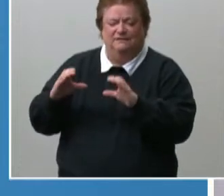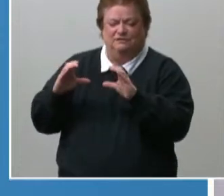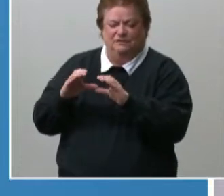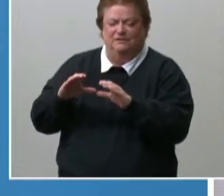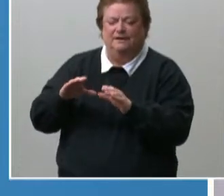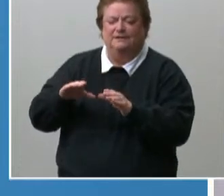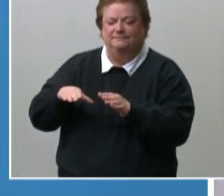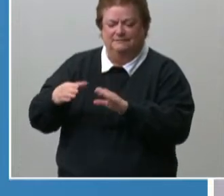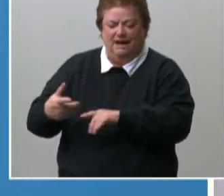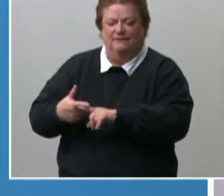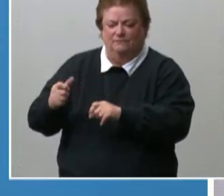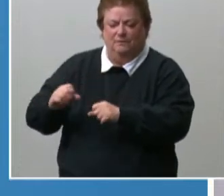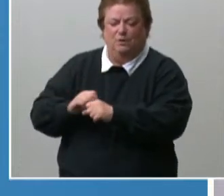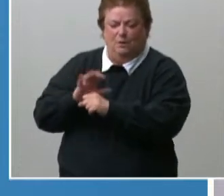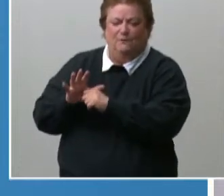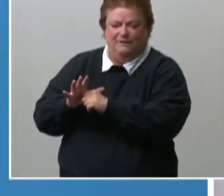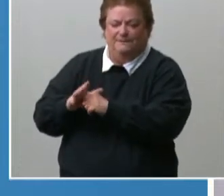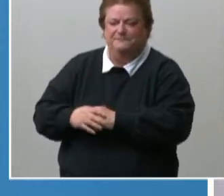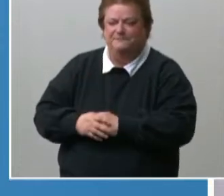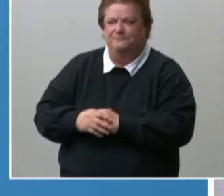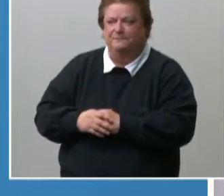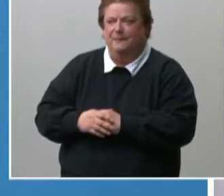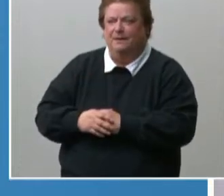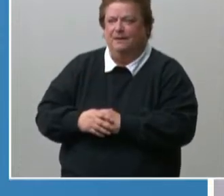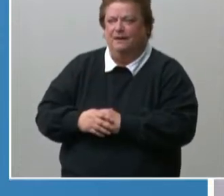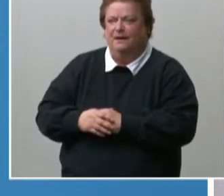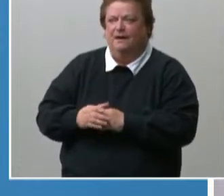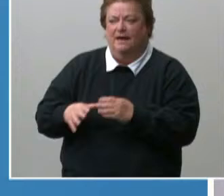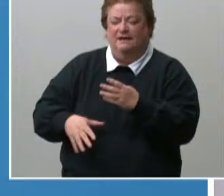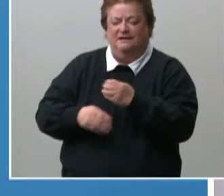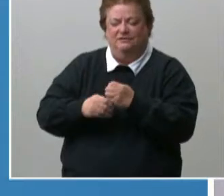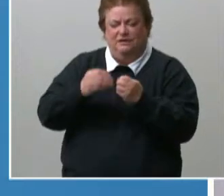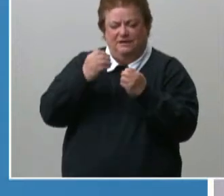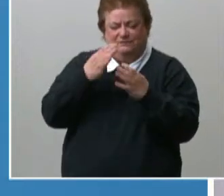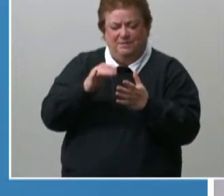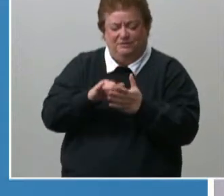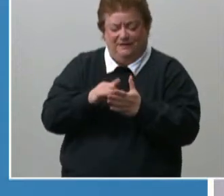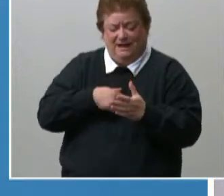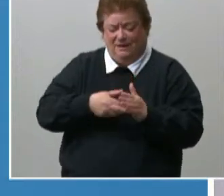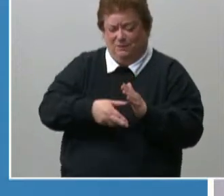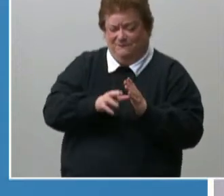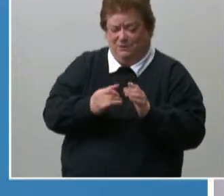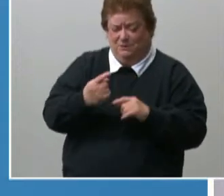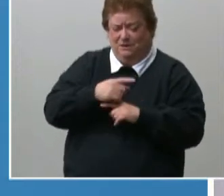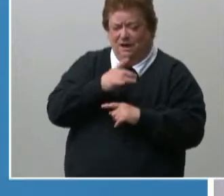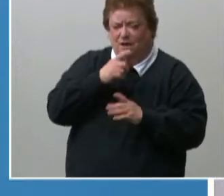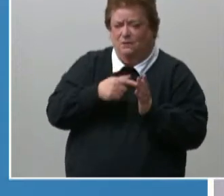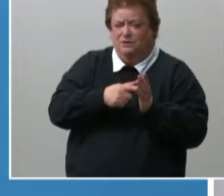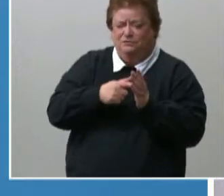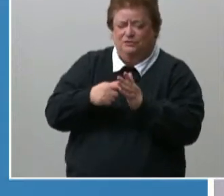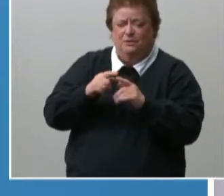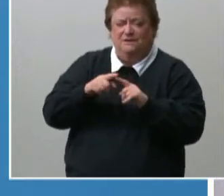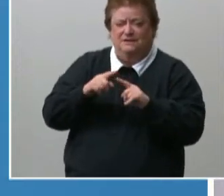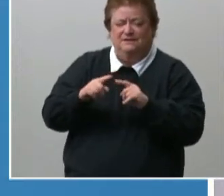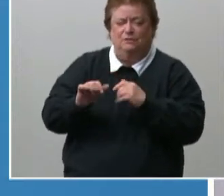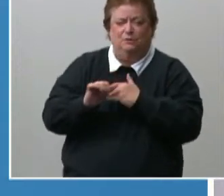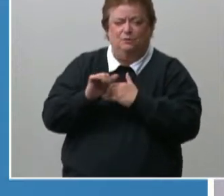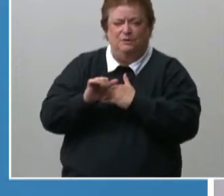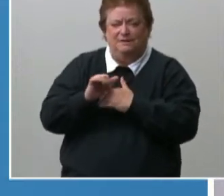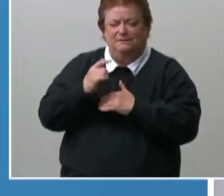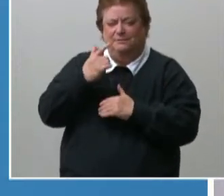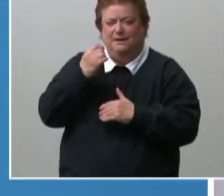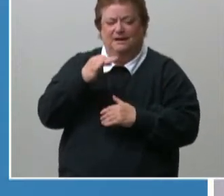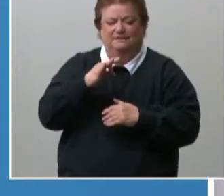they died of COVID-19. The additional information I'll review today helps to highlight the different risk experienced by